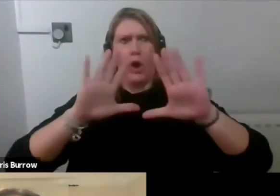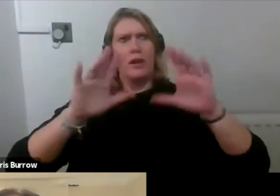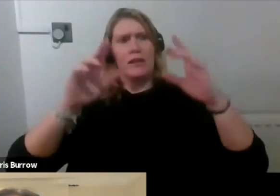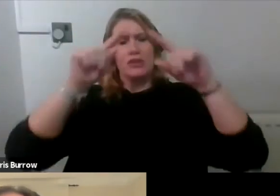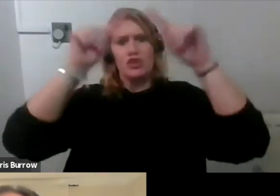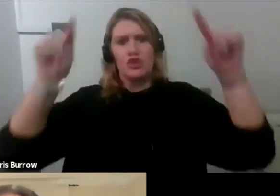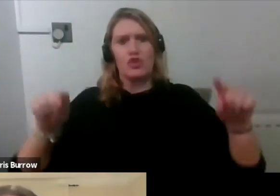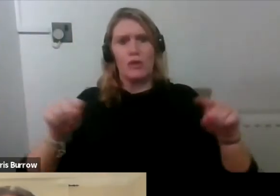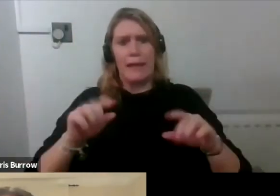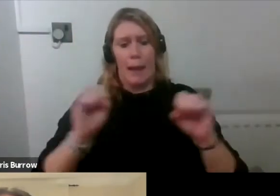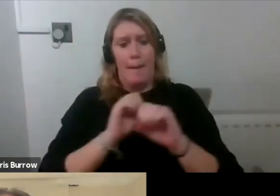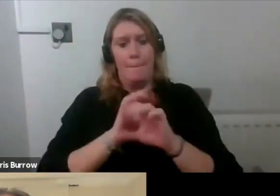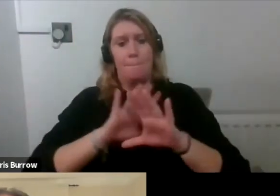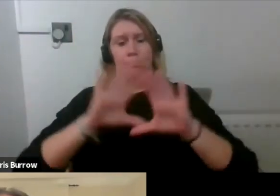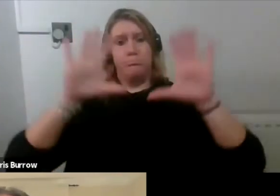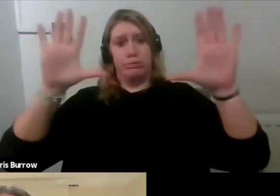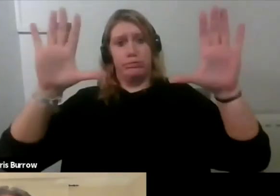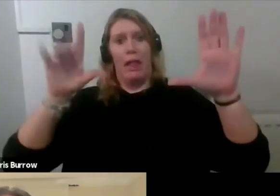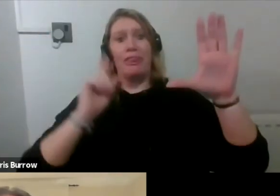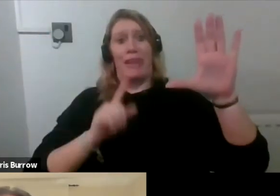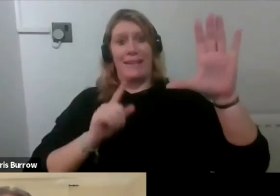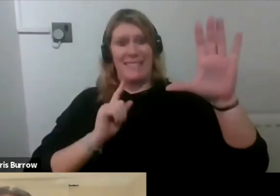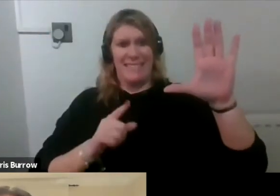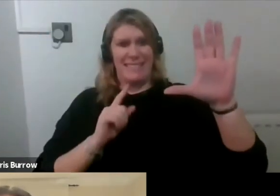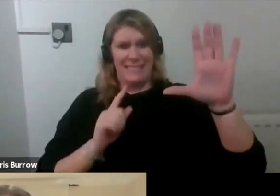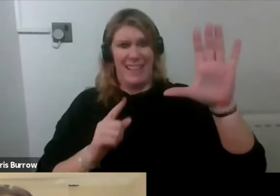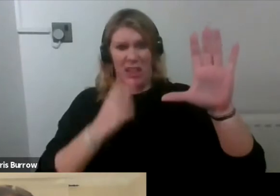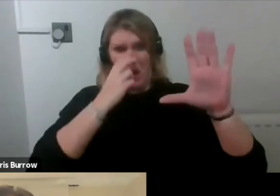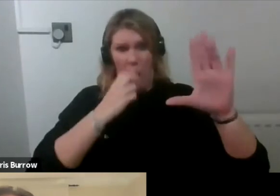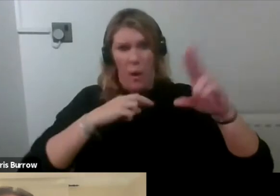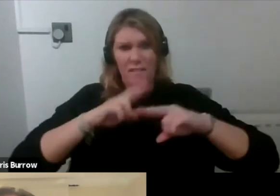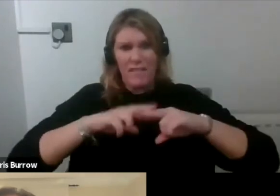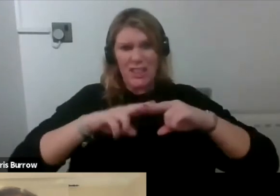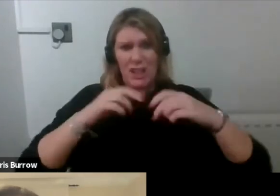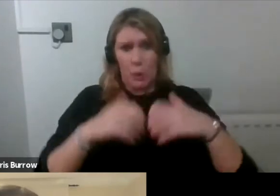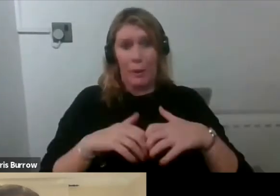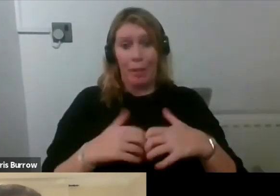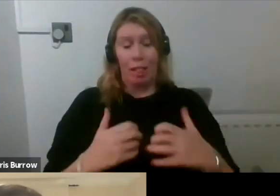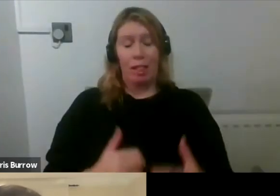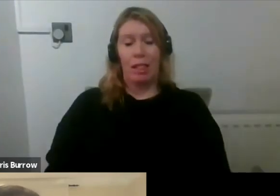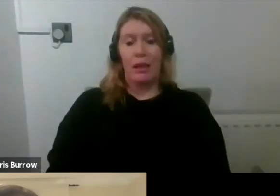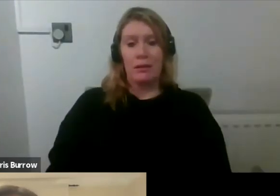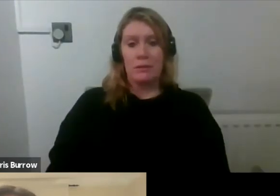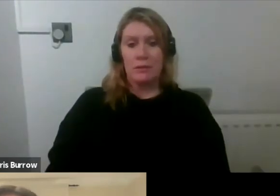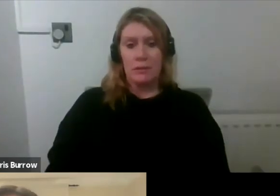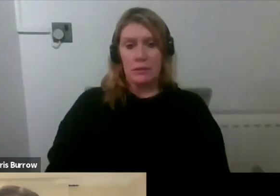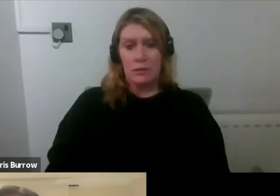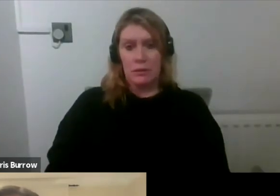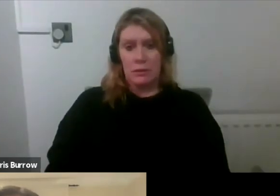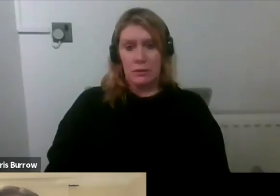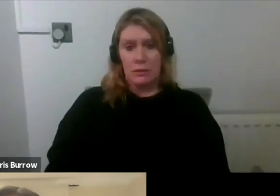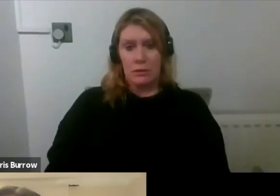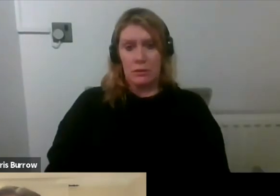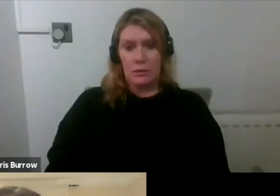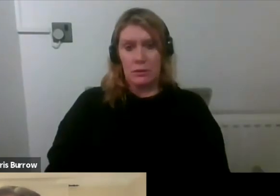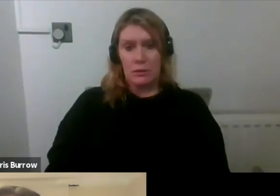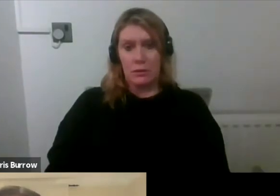more authenticity if we filtered them through some kind of medium, be it 16mm film,